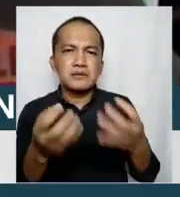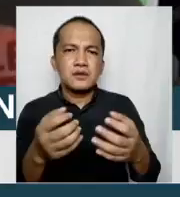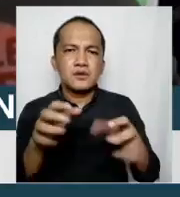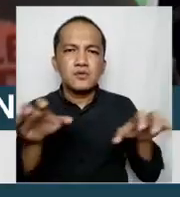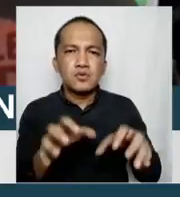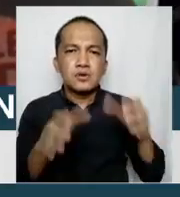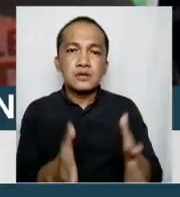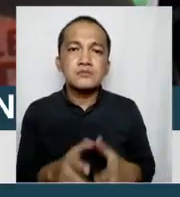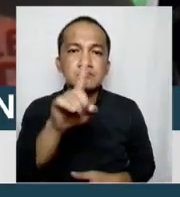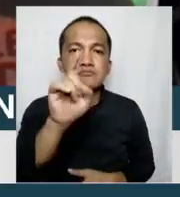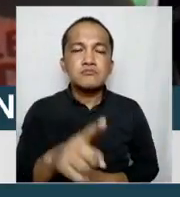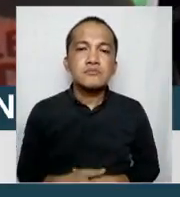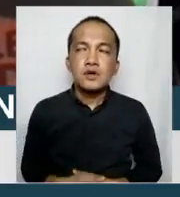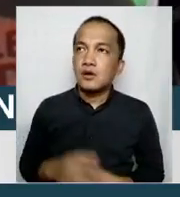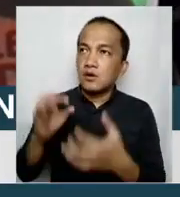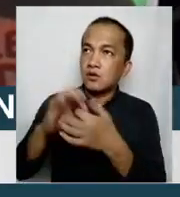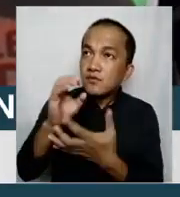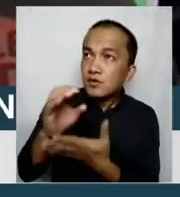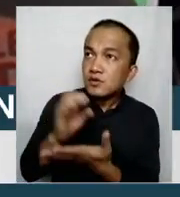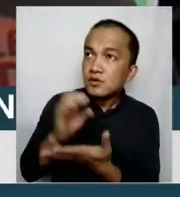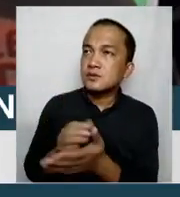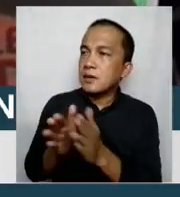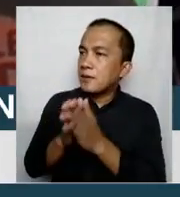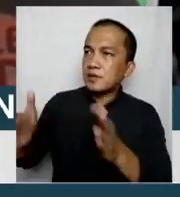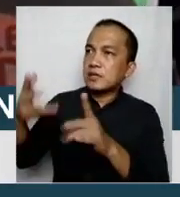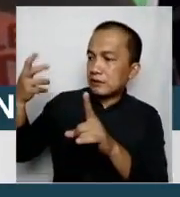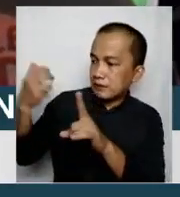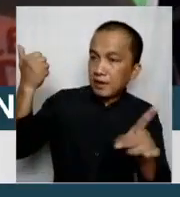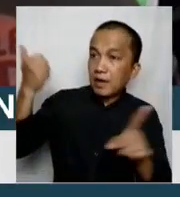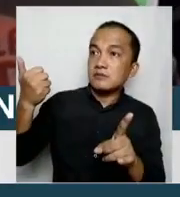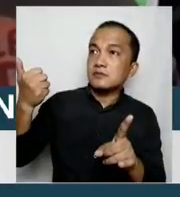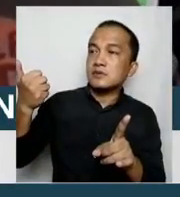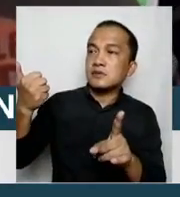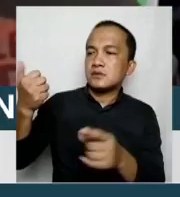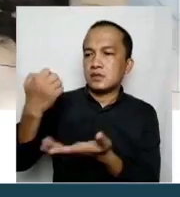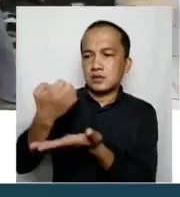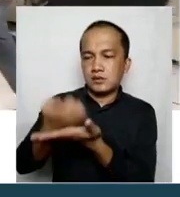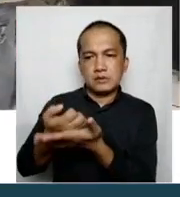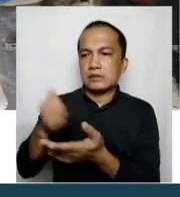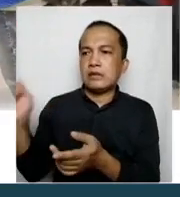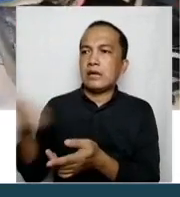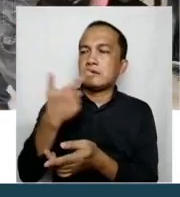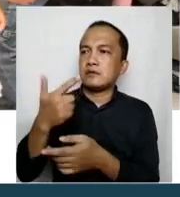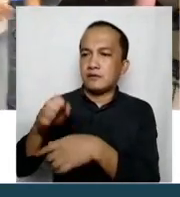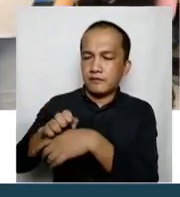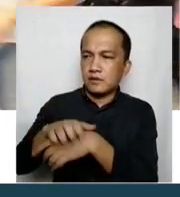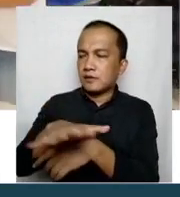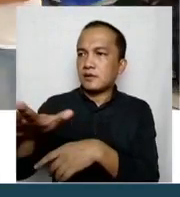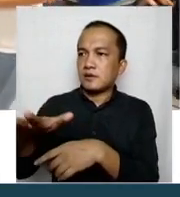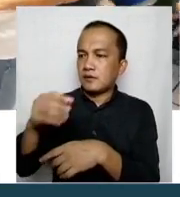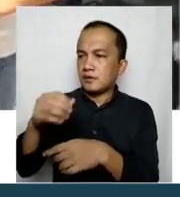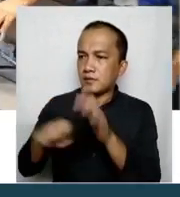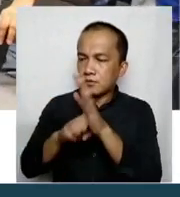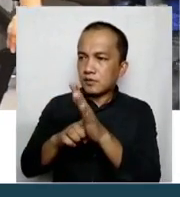So of course we malaki yung impact economically sa mm-hmm. mga lahat ng naapektuhan. Halimbawa mm-hmm. When the